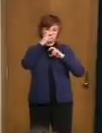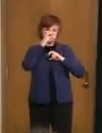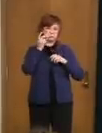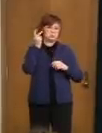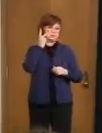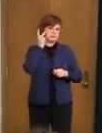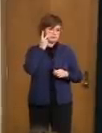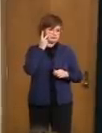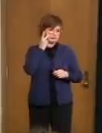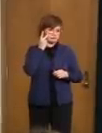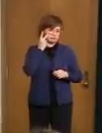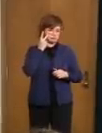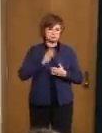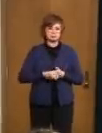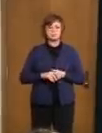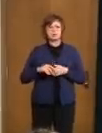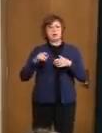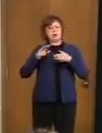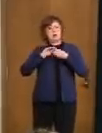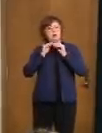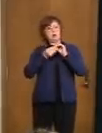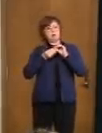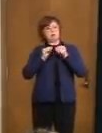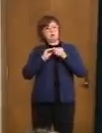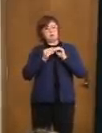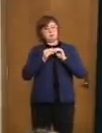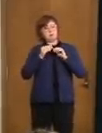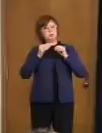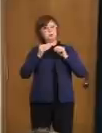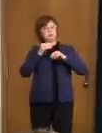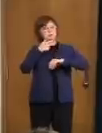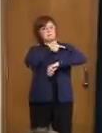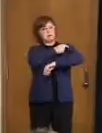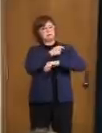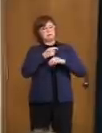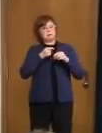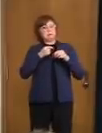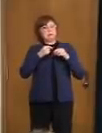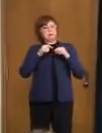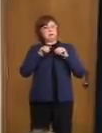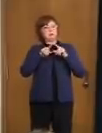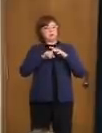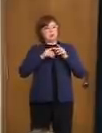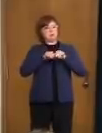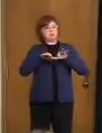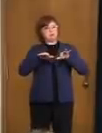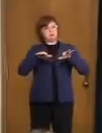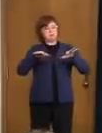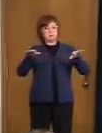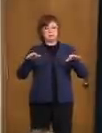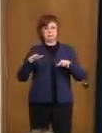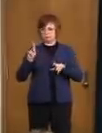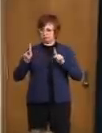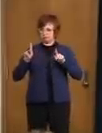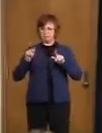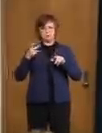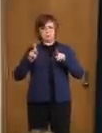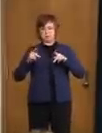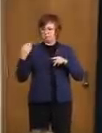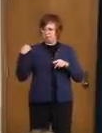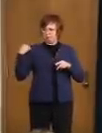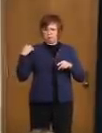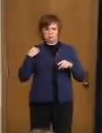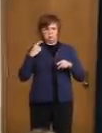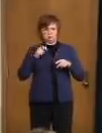progress. Yes, there's been some questions about the pace of vaccinations in Saskatchewan and whether they should be going faster.